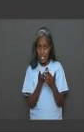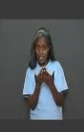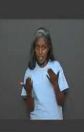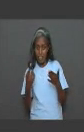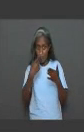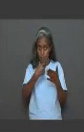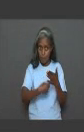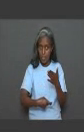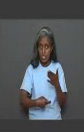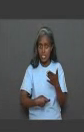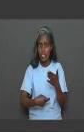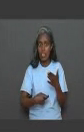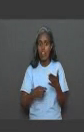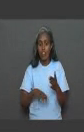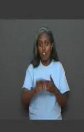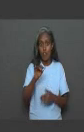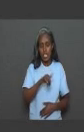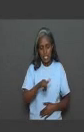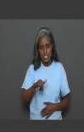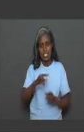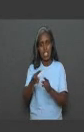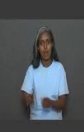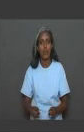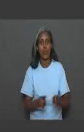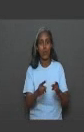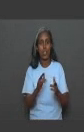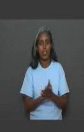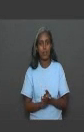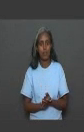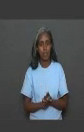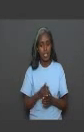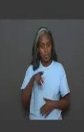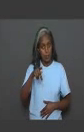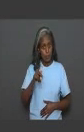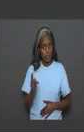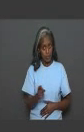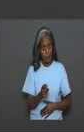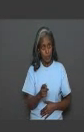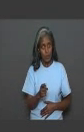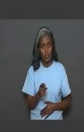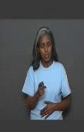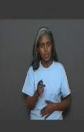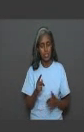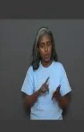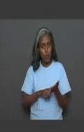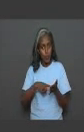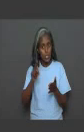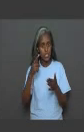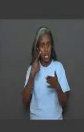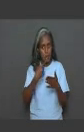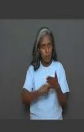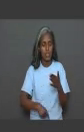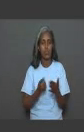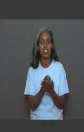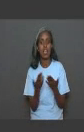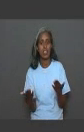item's price is found in the same way. Let P be the original price